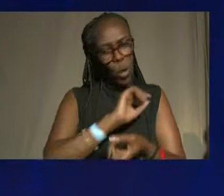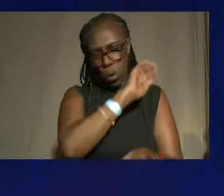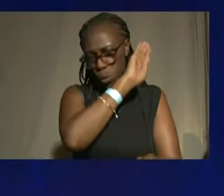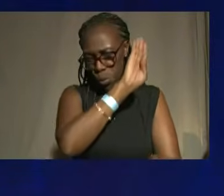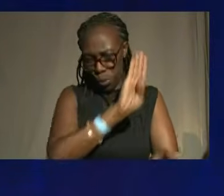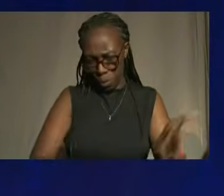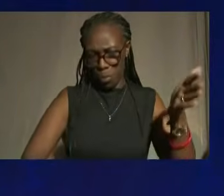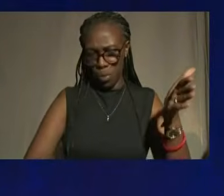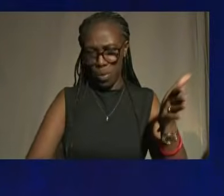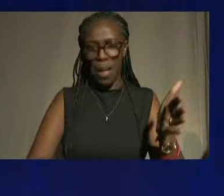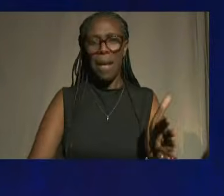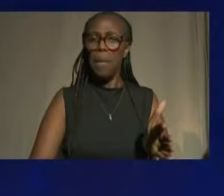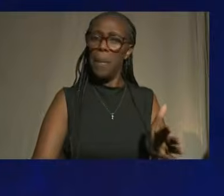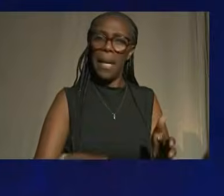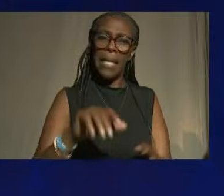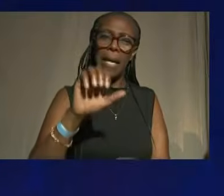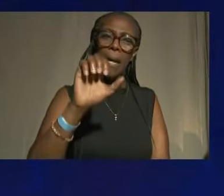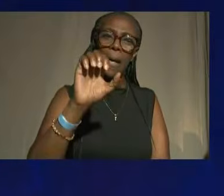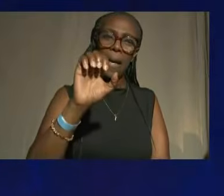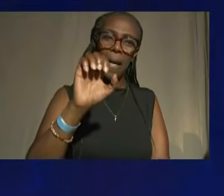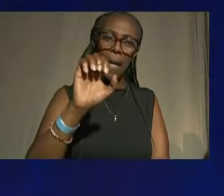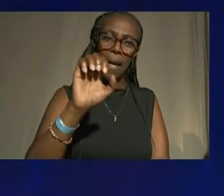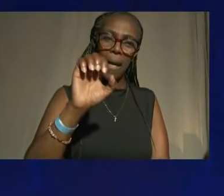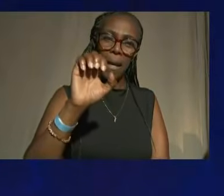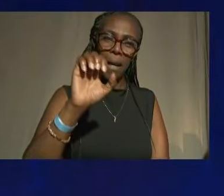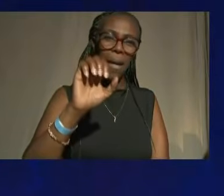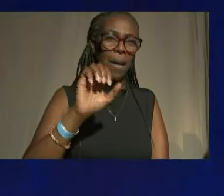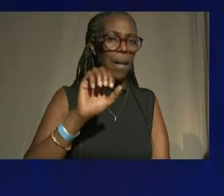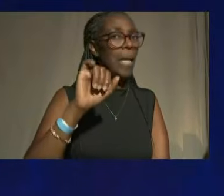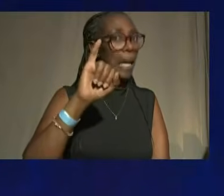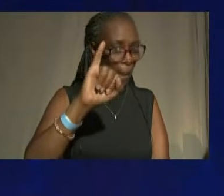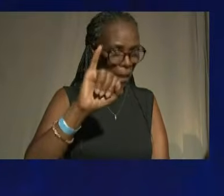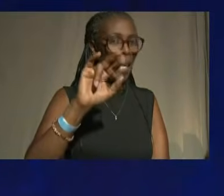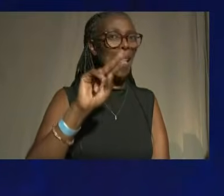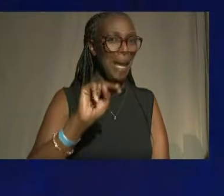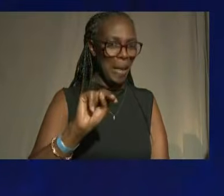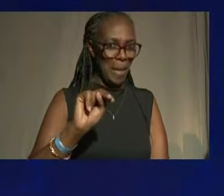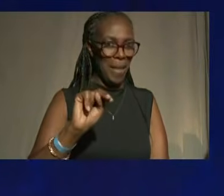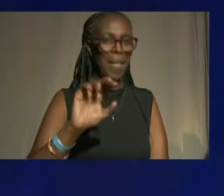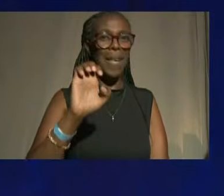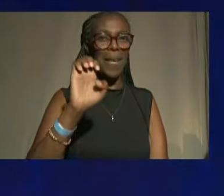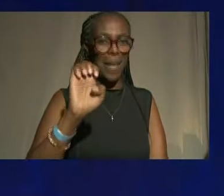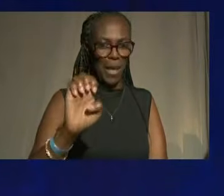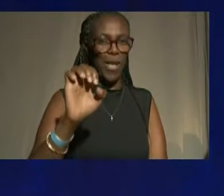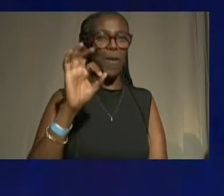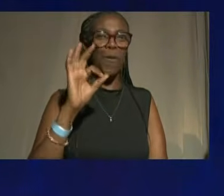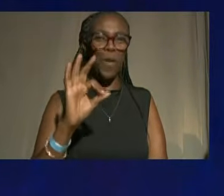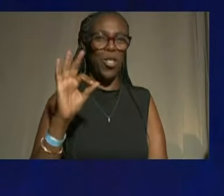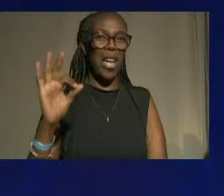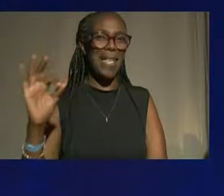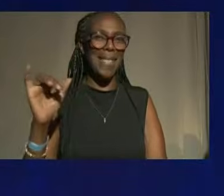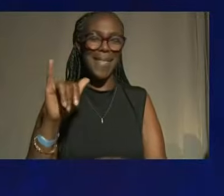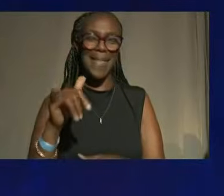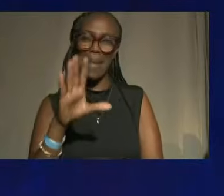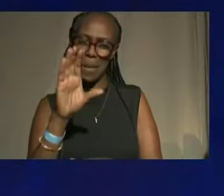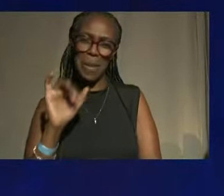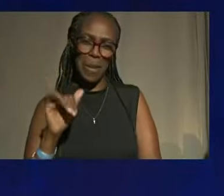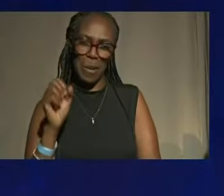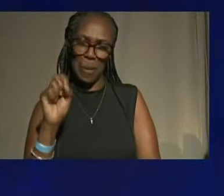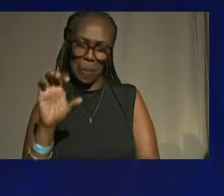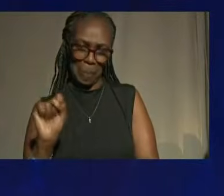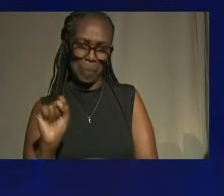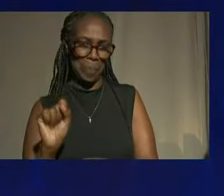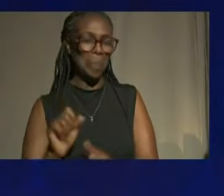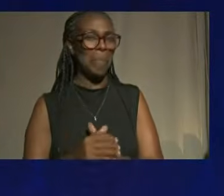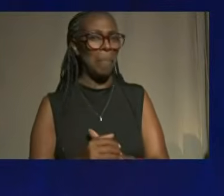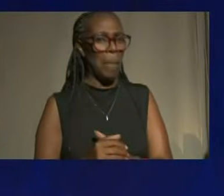eliminate those efficiencies so that we can grow the economy beyond 1%. We are going to ensure that anybody who is the first in